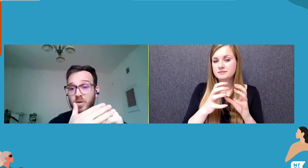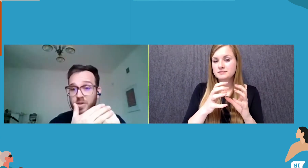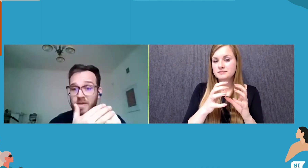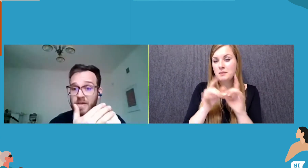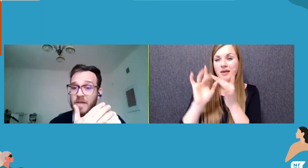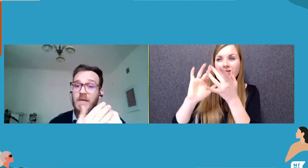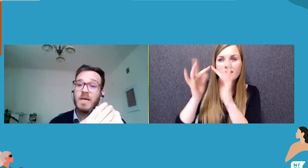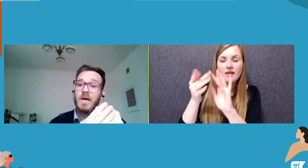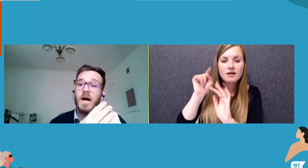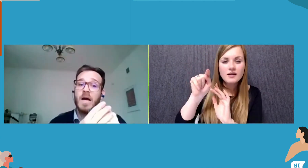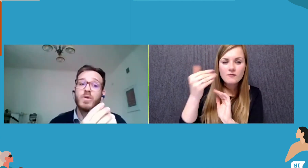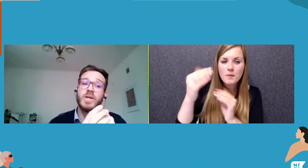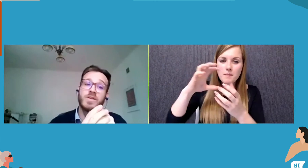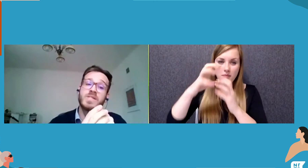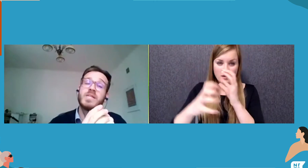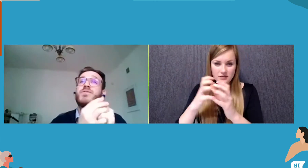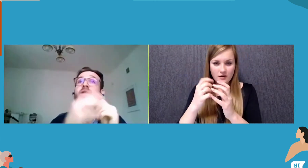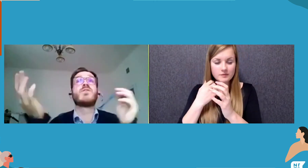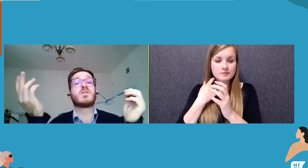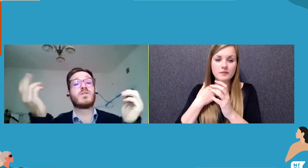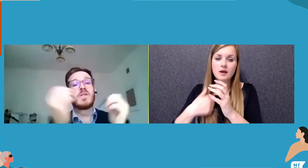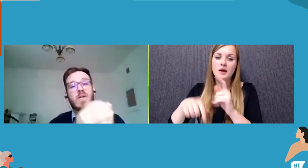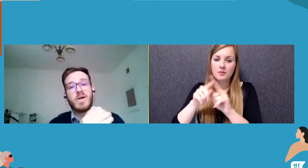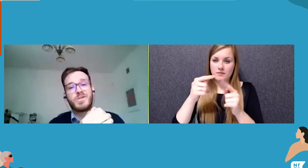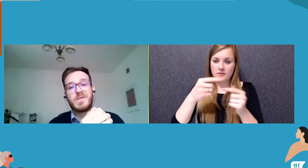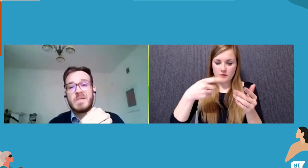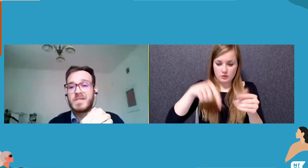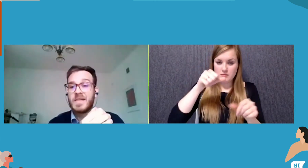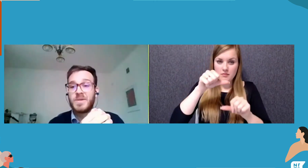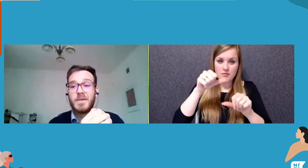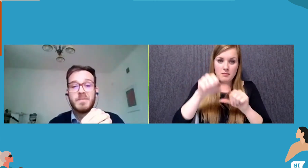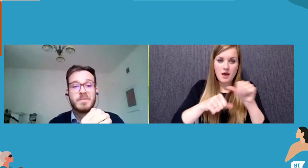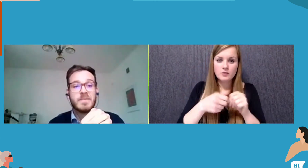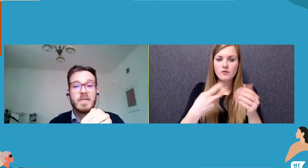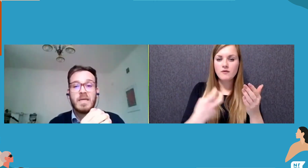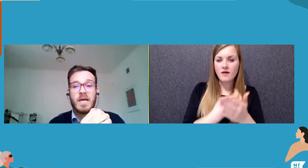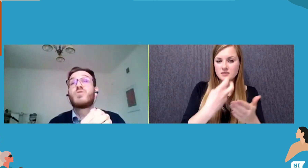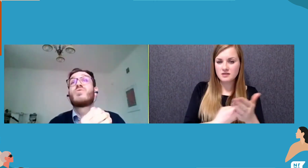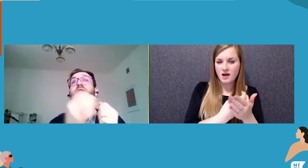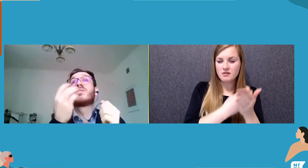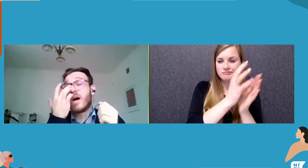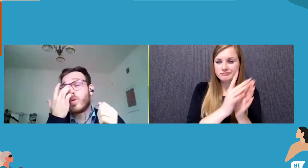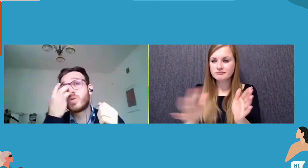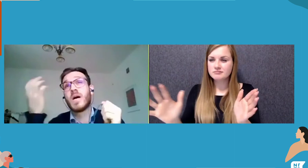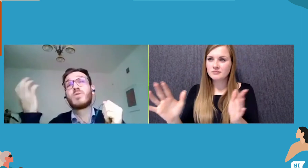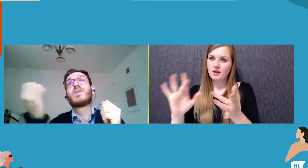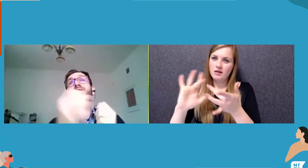hard to find solutions, including addressing difficult philosophical questions, etc. How